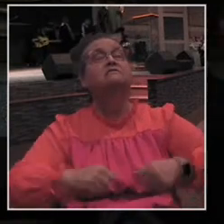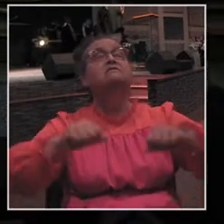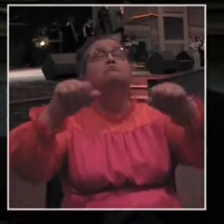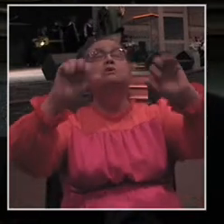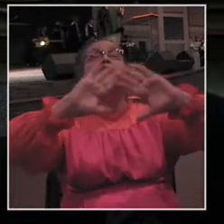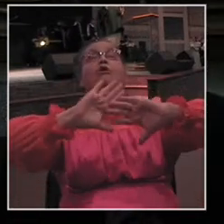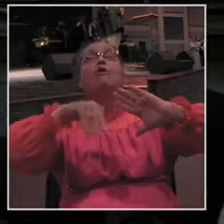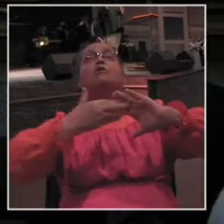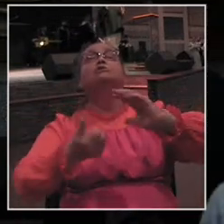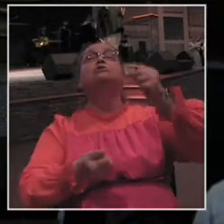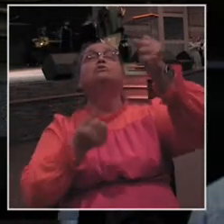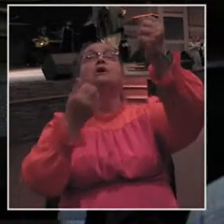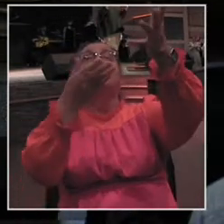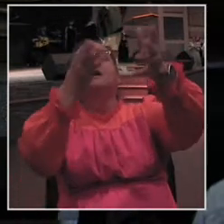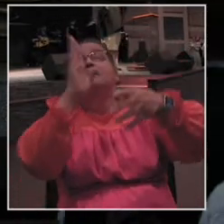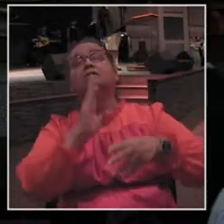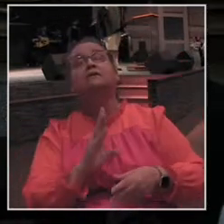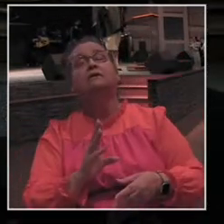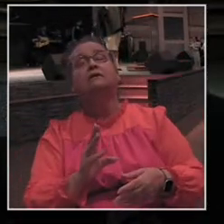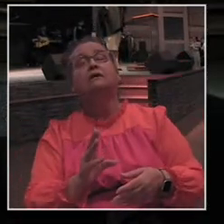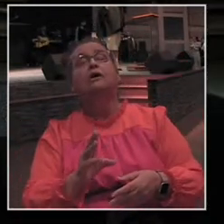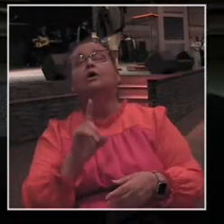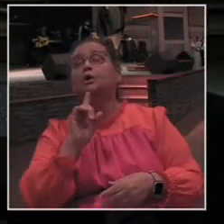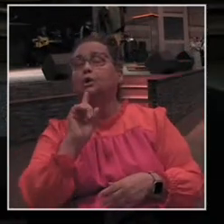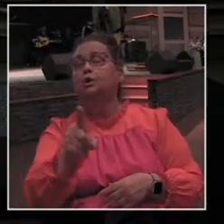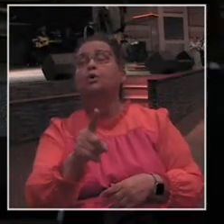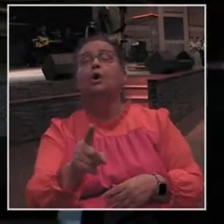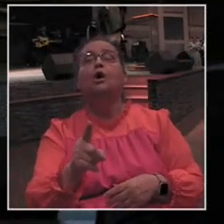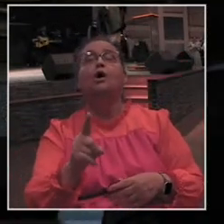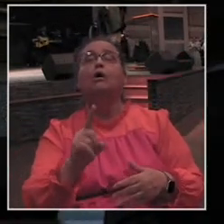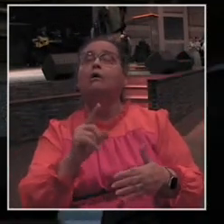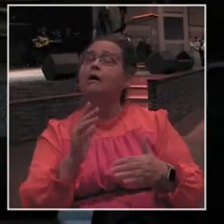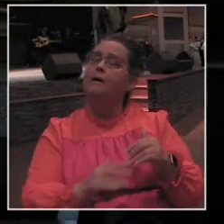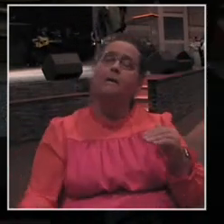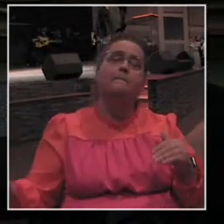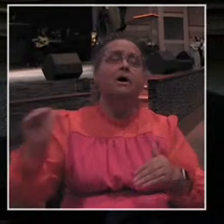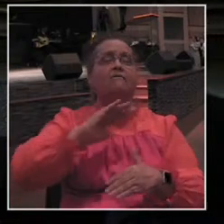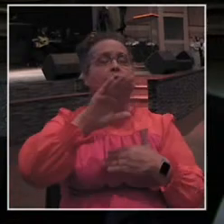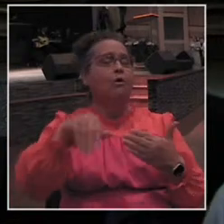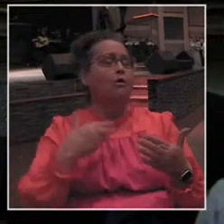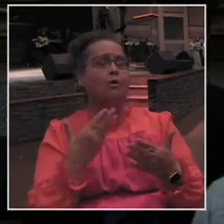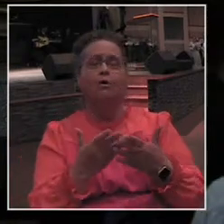am worshiping you to say that you are above all, Jesus.